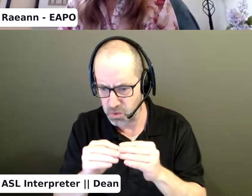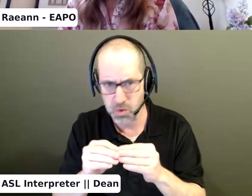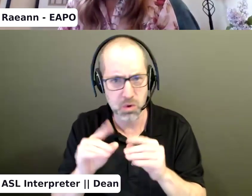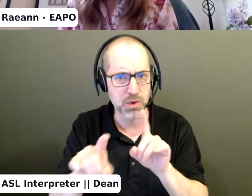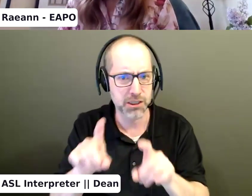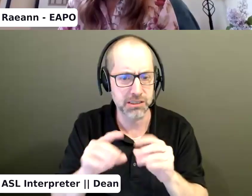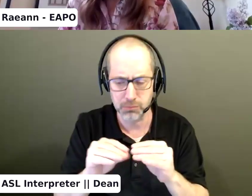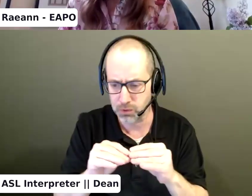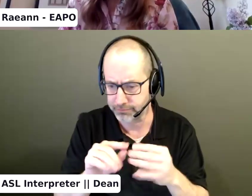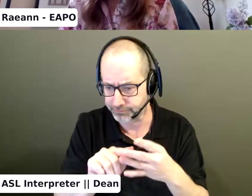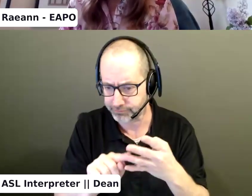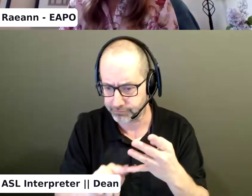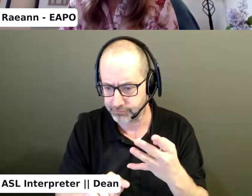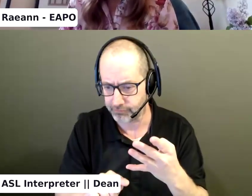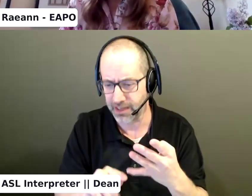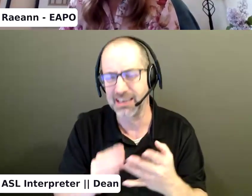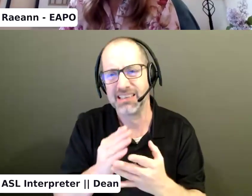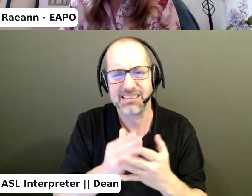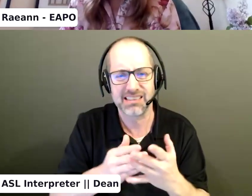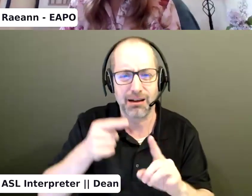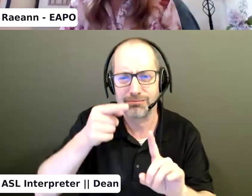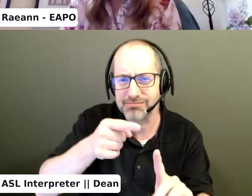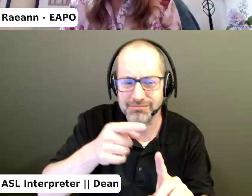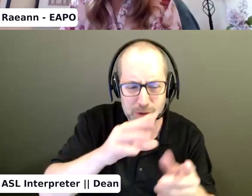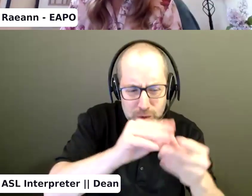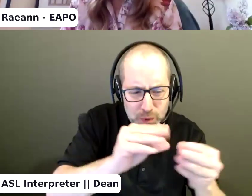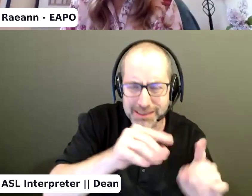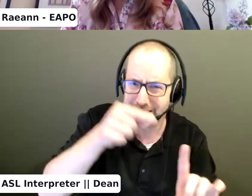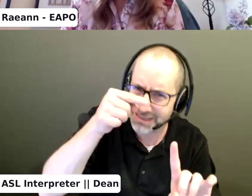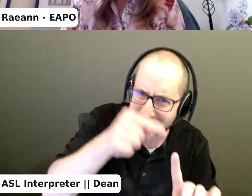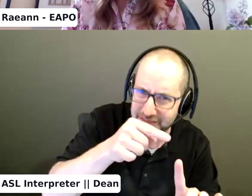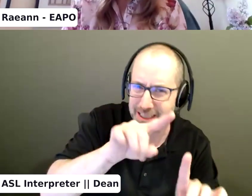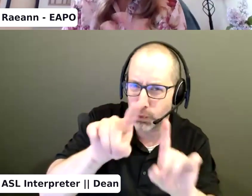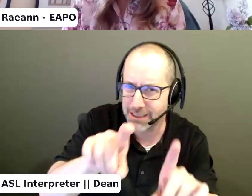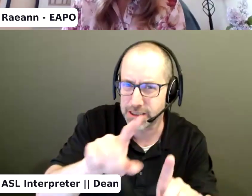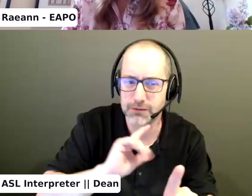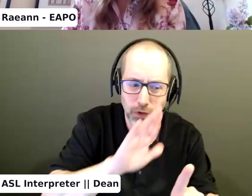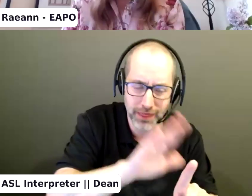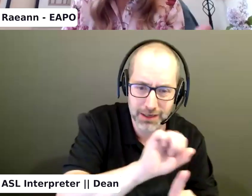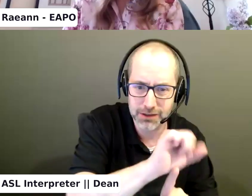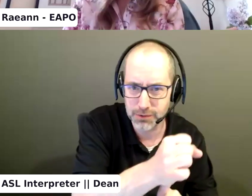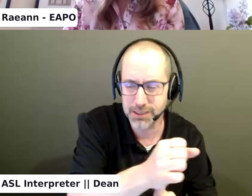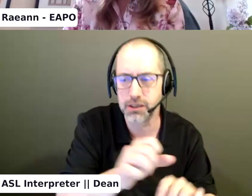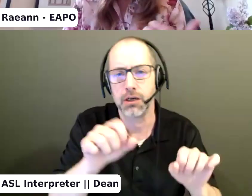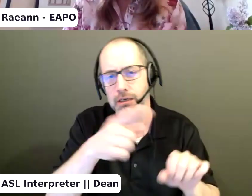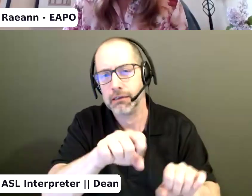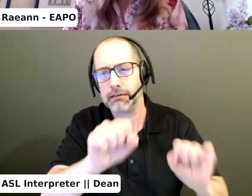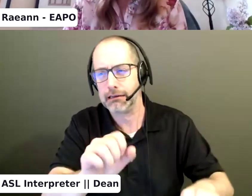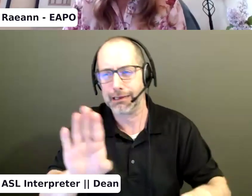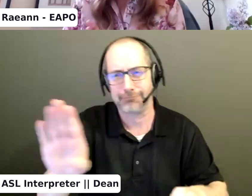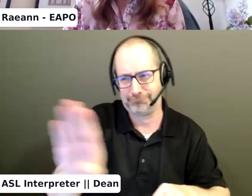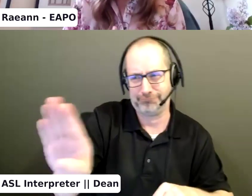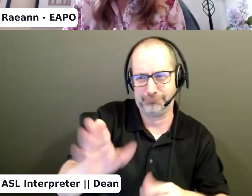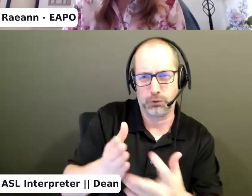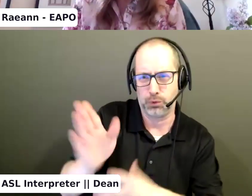Yeah, so some of the specific questions around case scenarios, you can make direct complaints or direct inquiries through OBSI